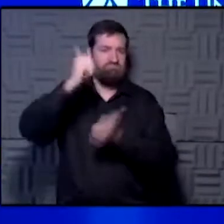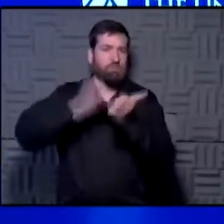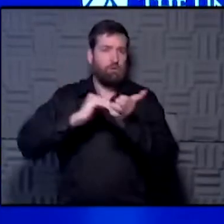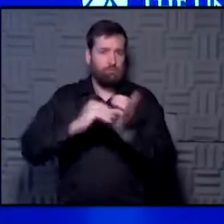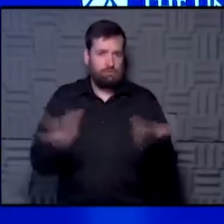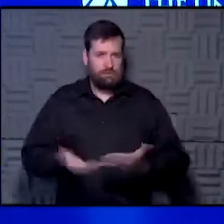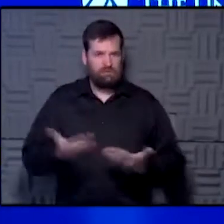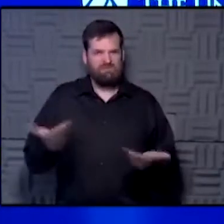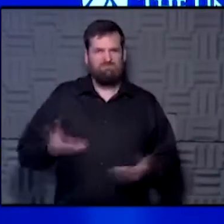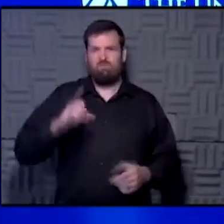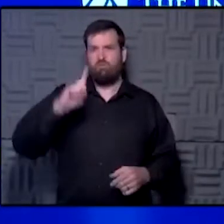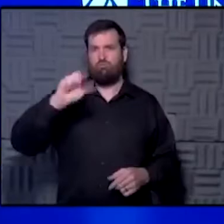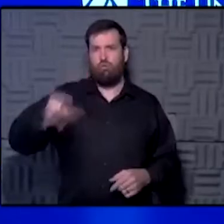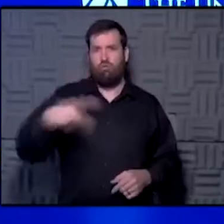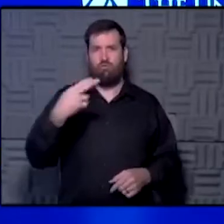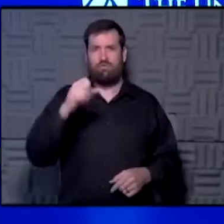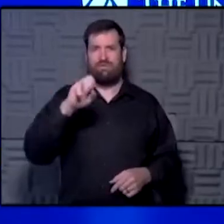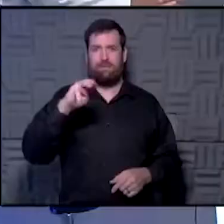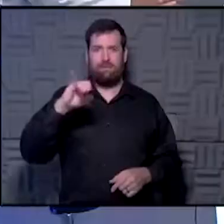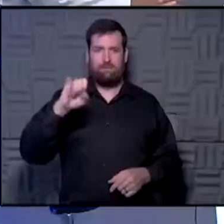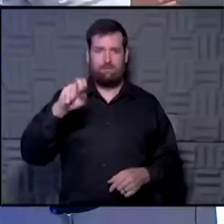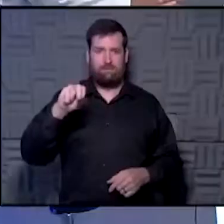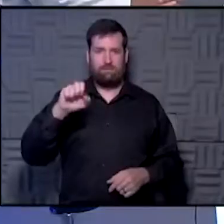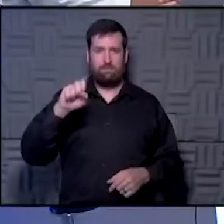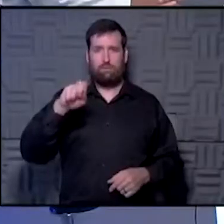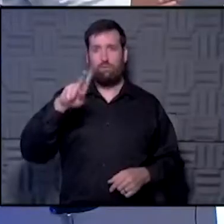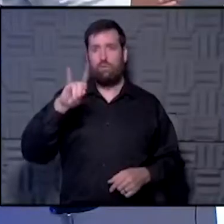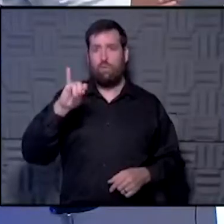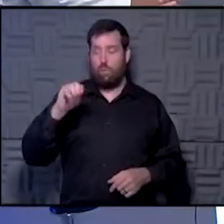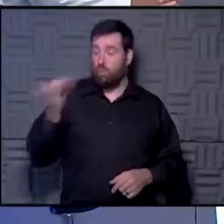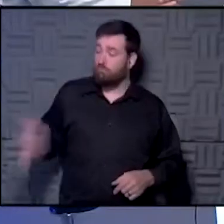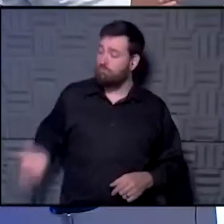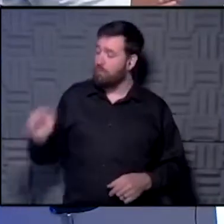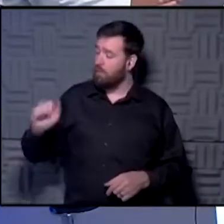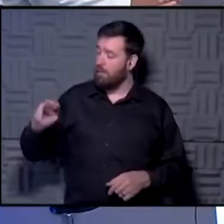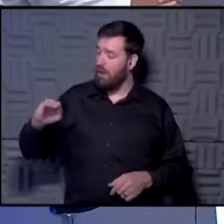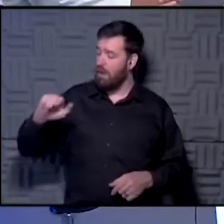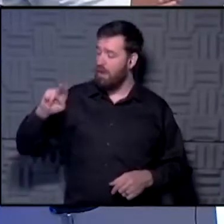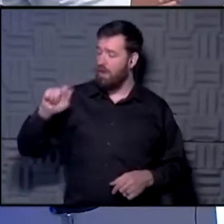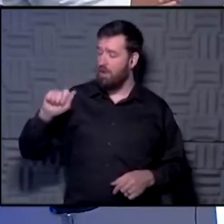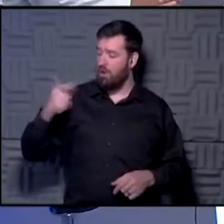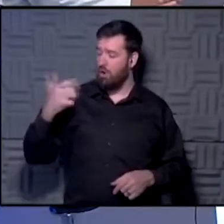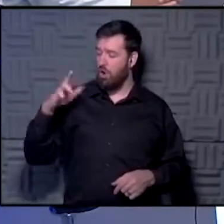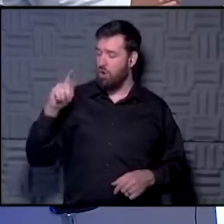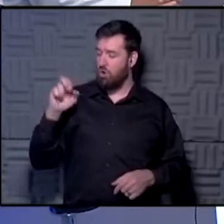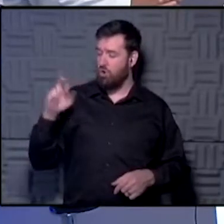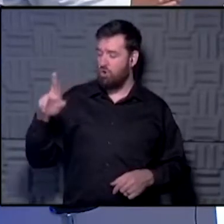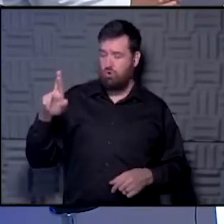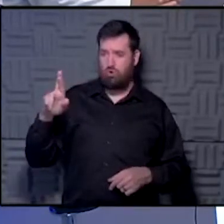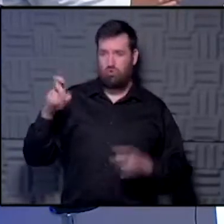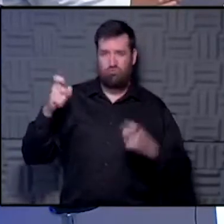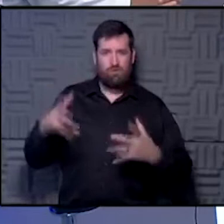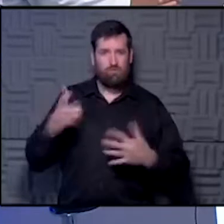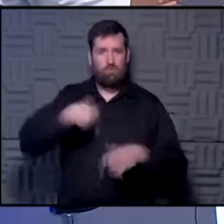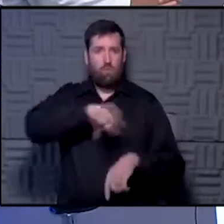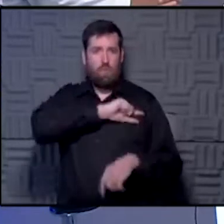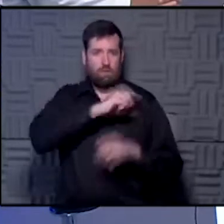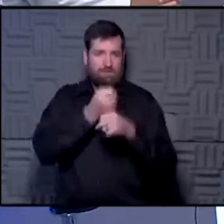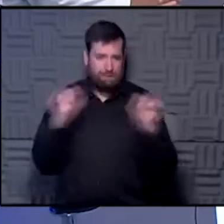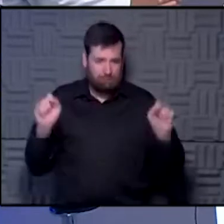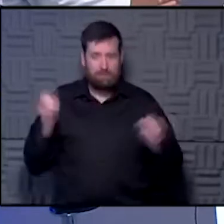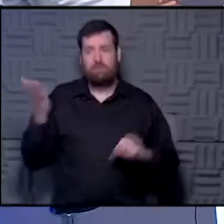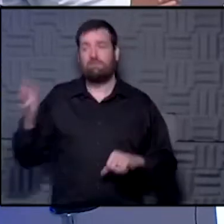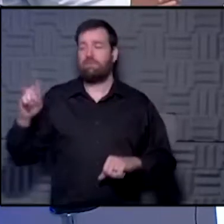Broadcast Studio. With us in studio this morning, Amanda Gartner, Director of Quality and Safety, and of course, Dr. Dana Hawkinson, Medical